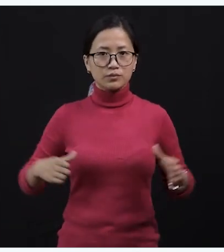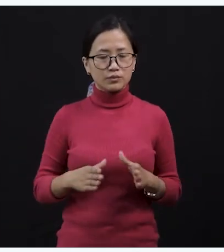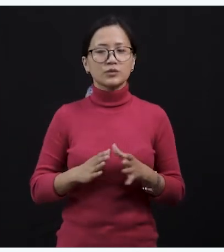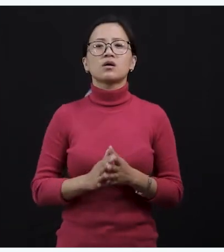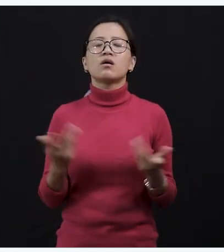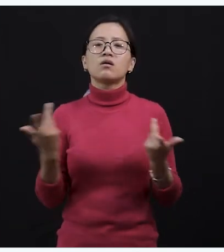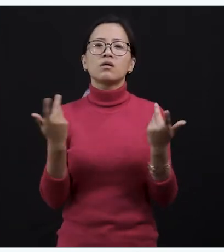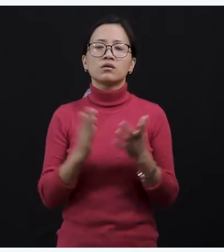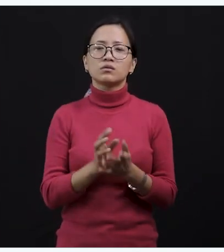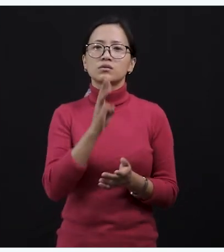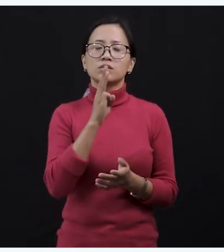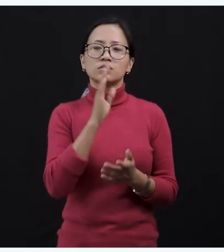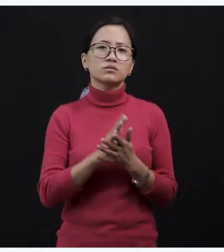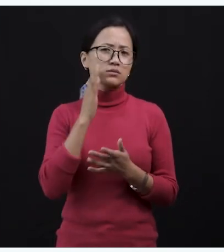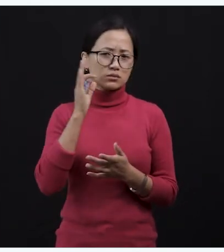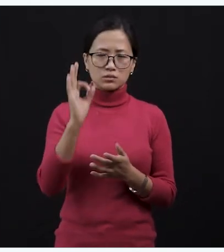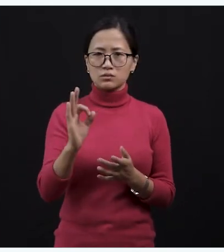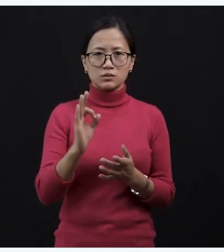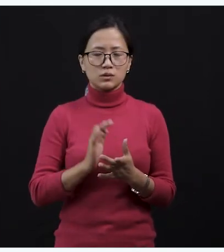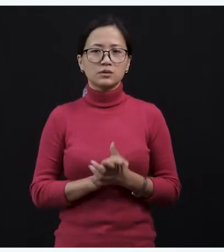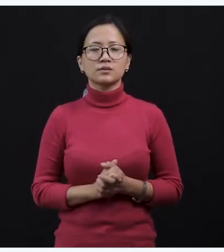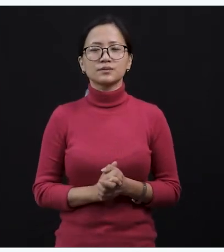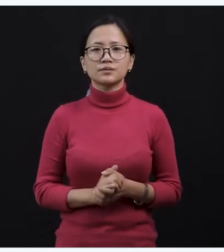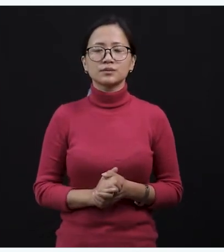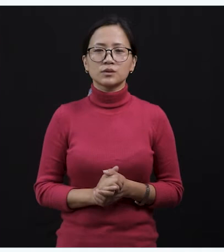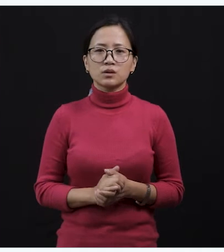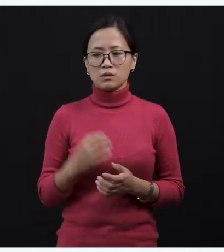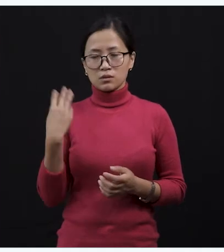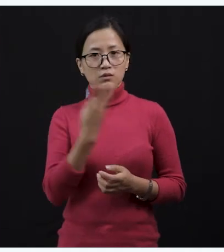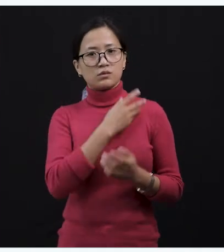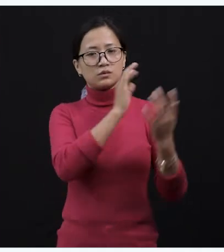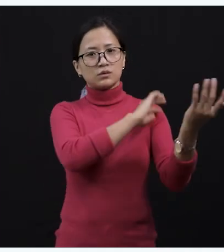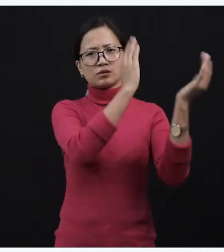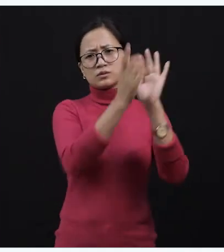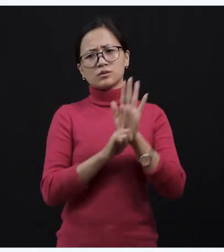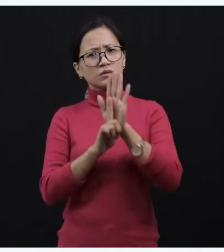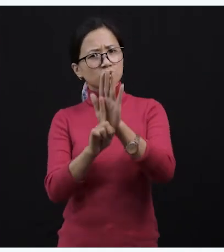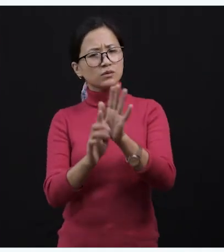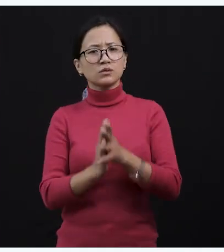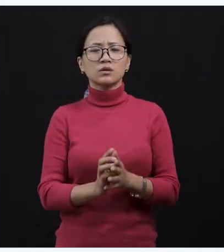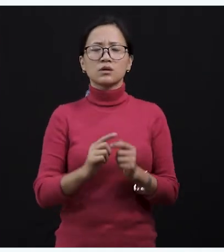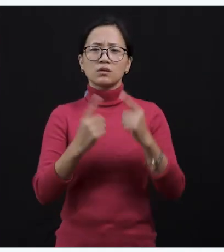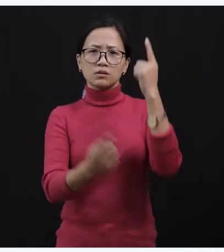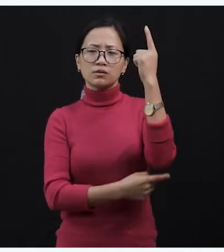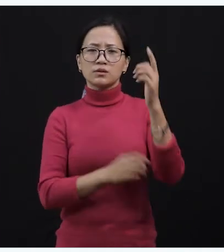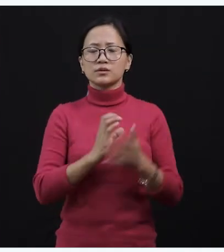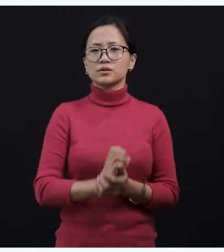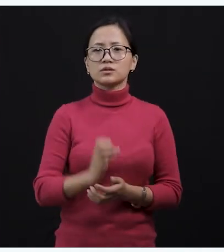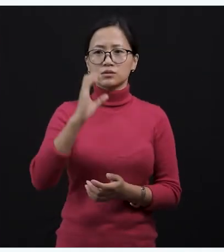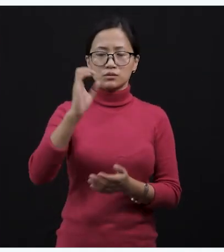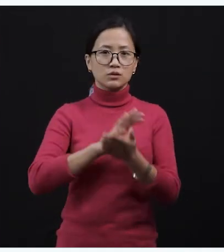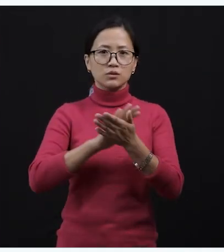So do you know how water is important, right? Our earth, as we have shown in our last chapters, it